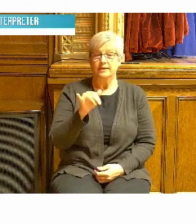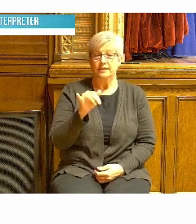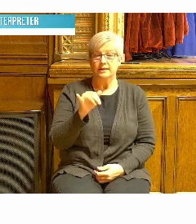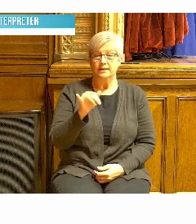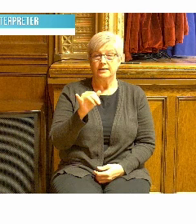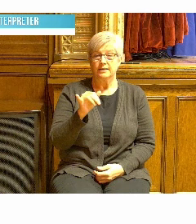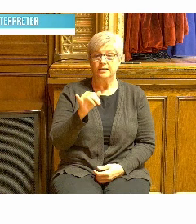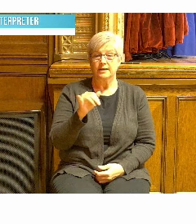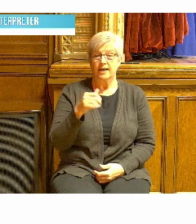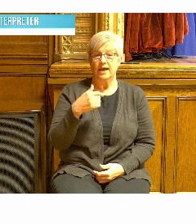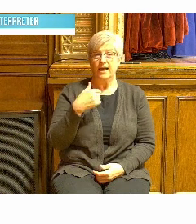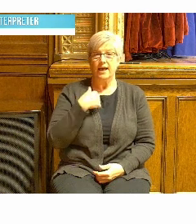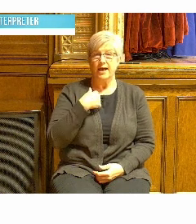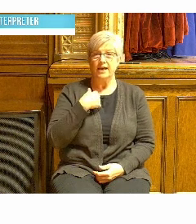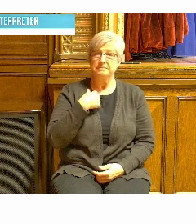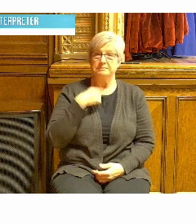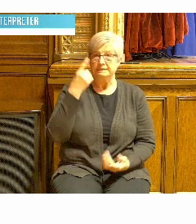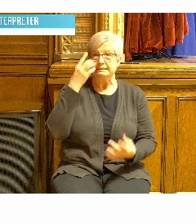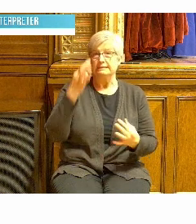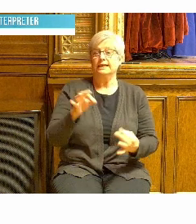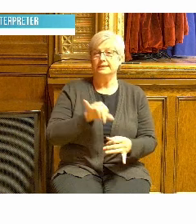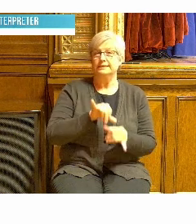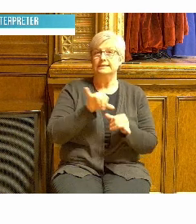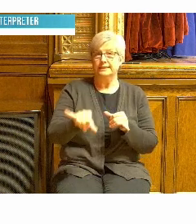kind of elected to stay there